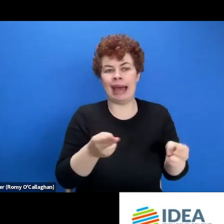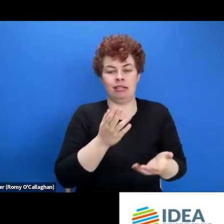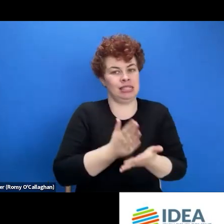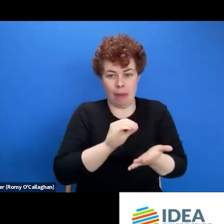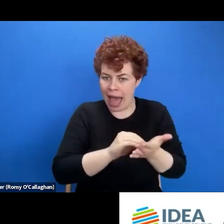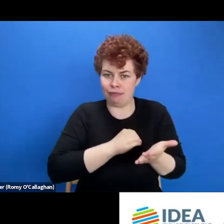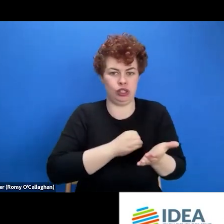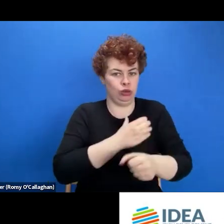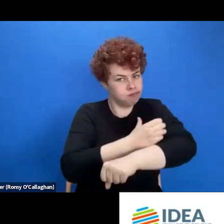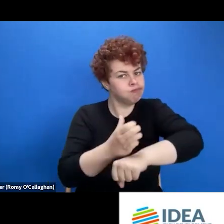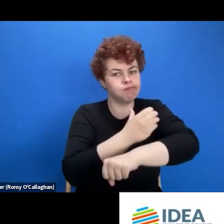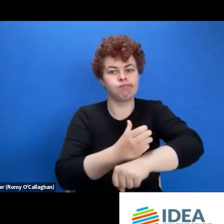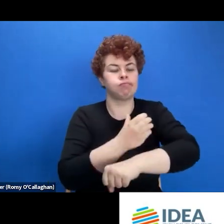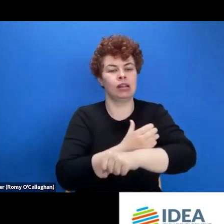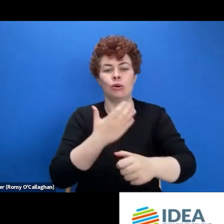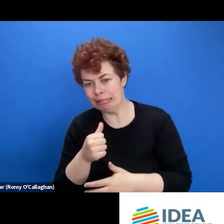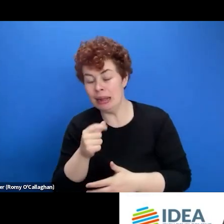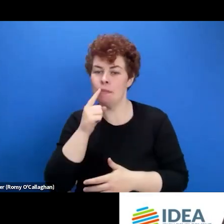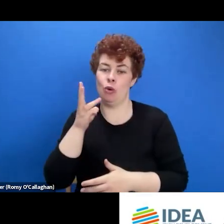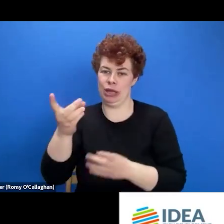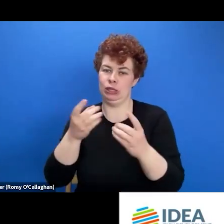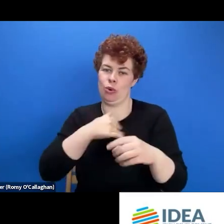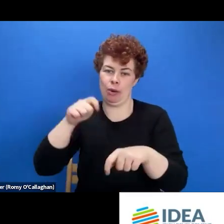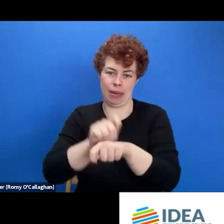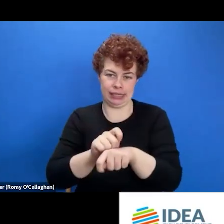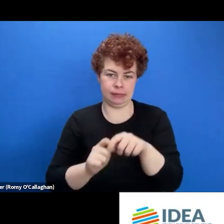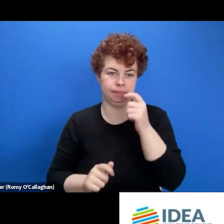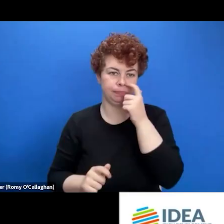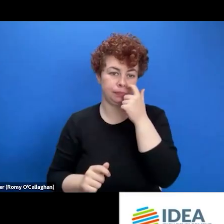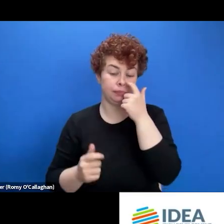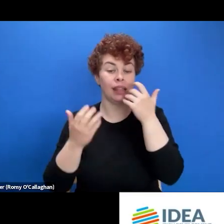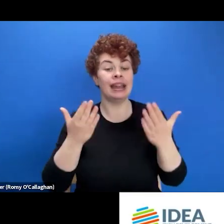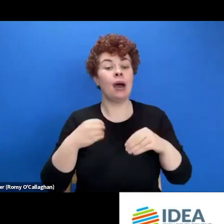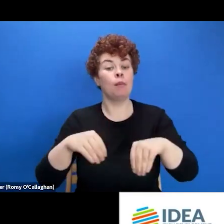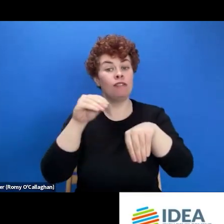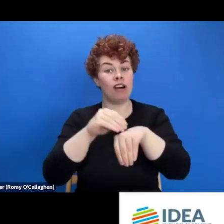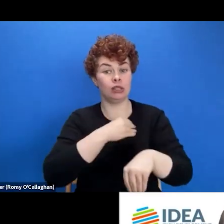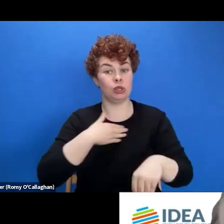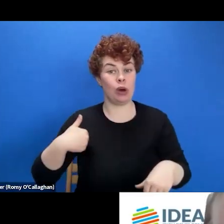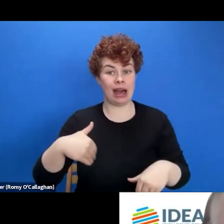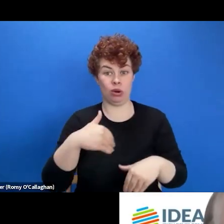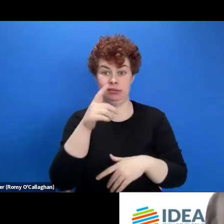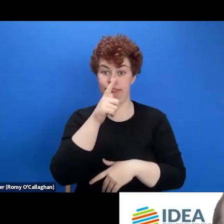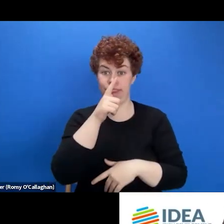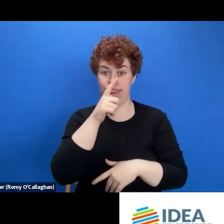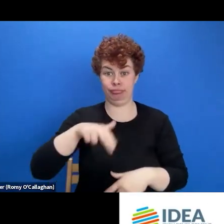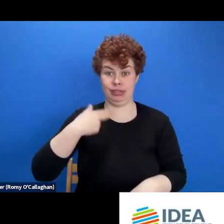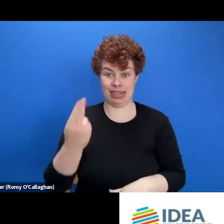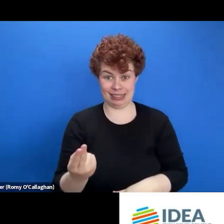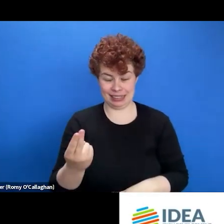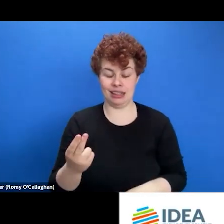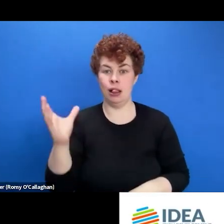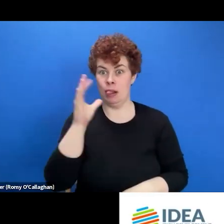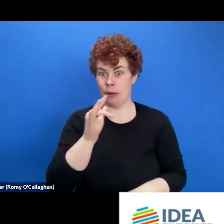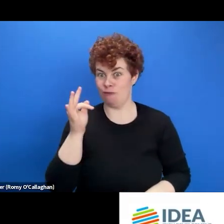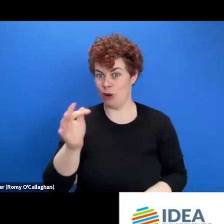appreciate it. And we look forward to hearing more from you. Let's move on to our next speaker. I'm very much looking forward